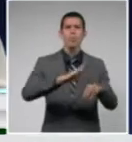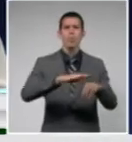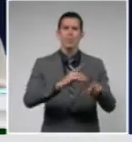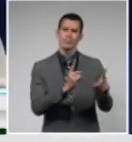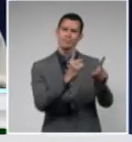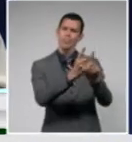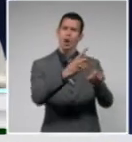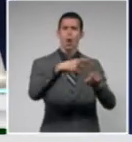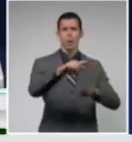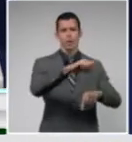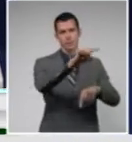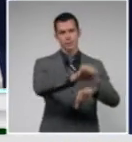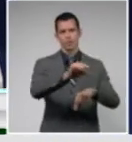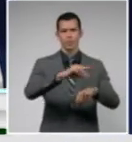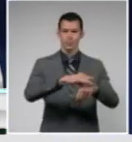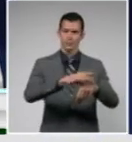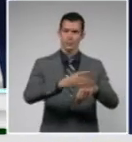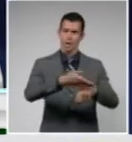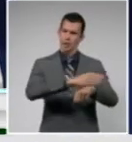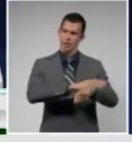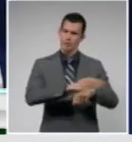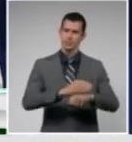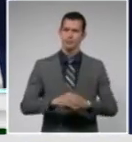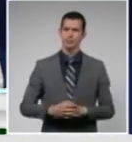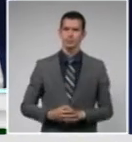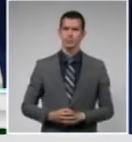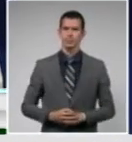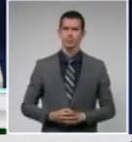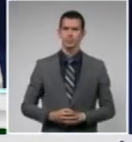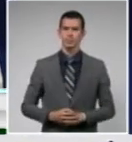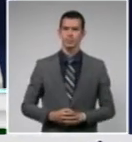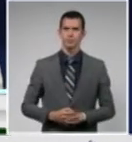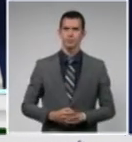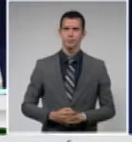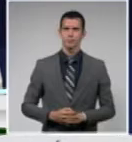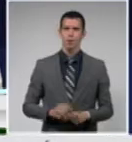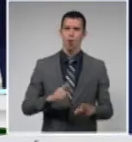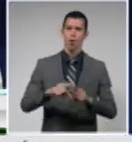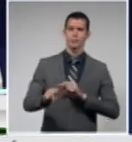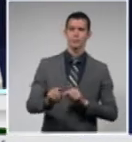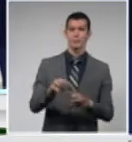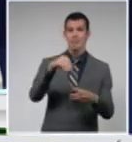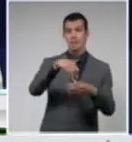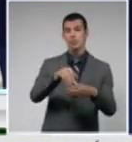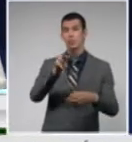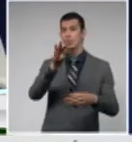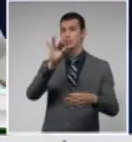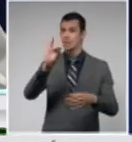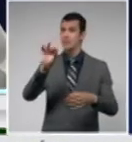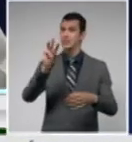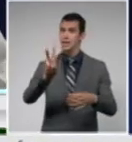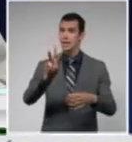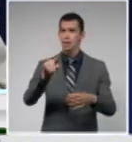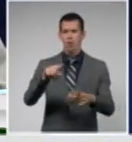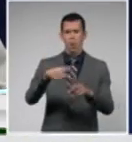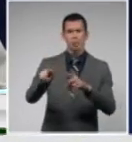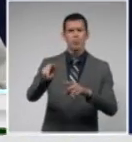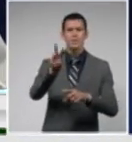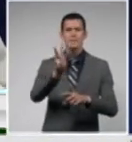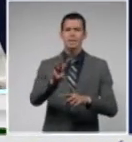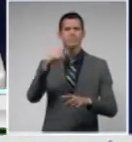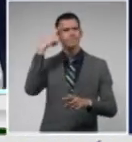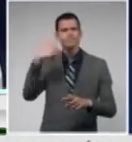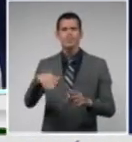are male, for 50.1% of all cases, and 23 are female,